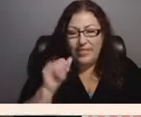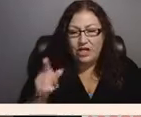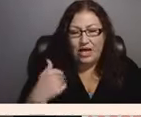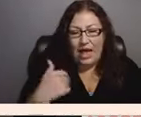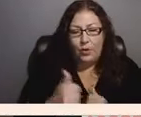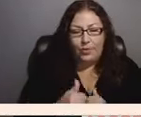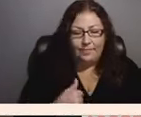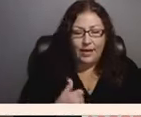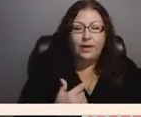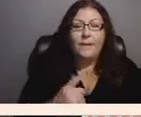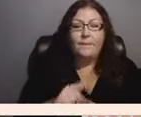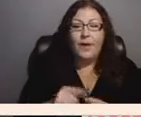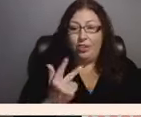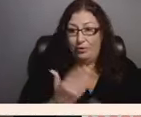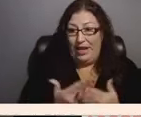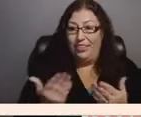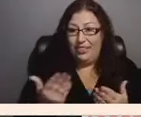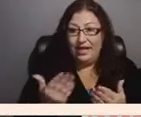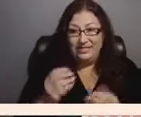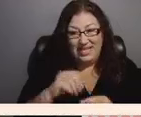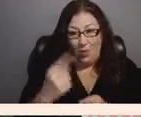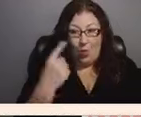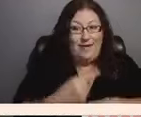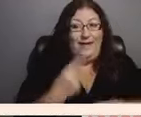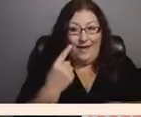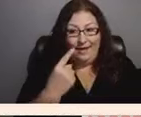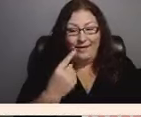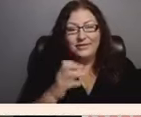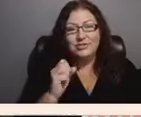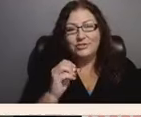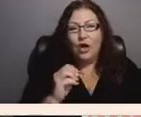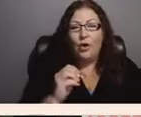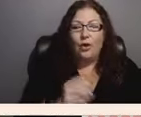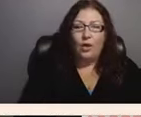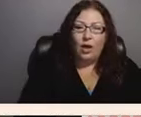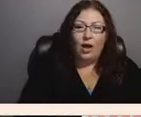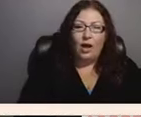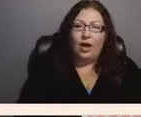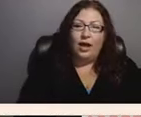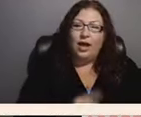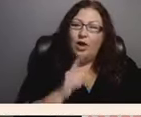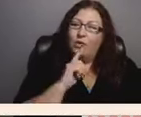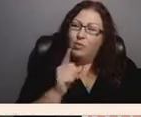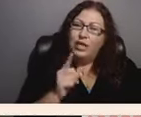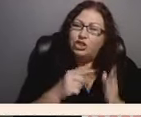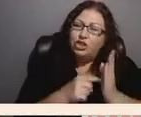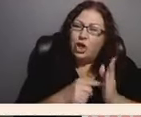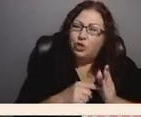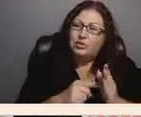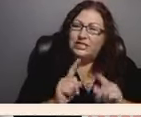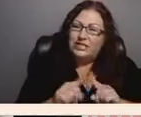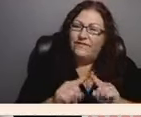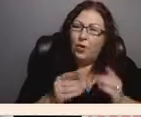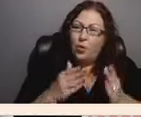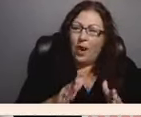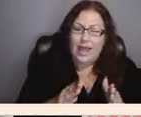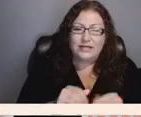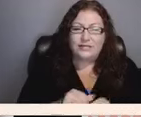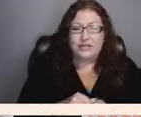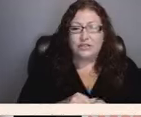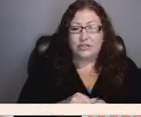But 3 things in one day. So it comes in many forms. So what form did it come in for